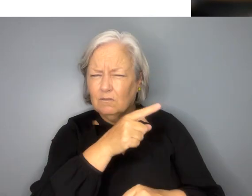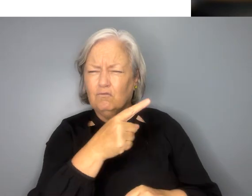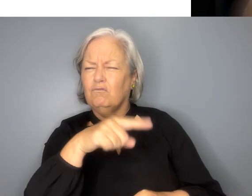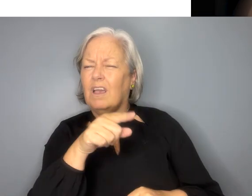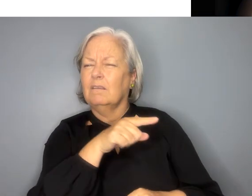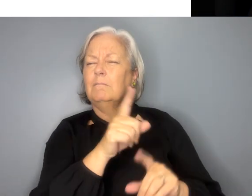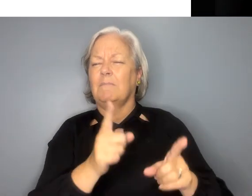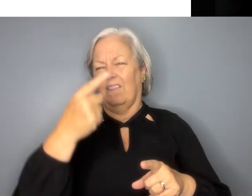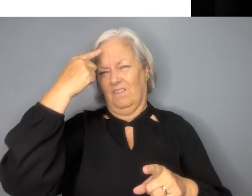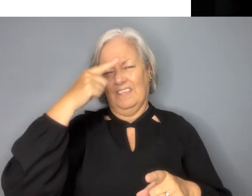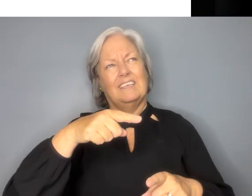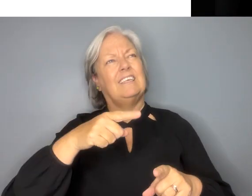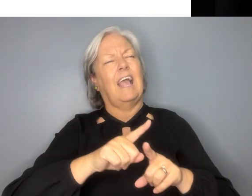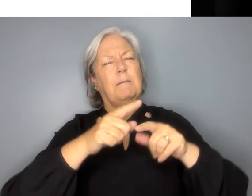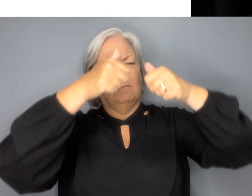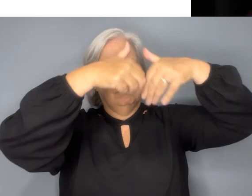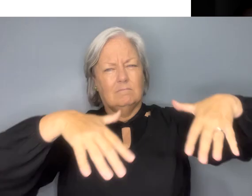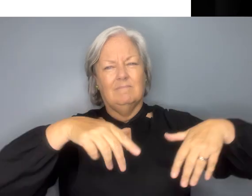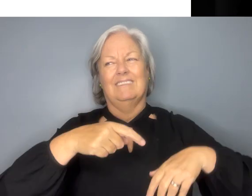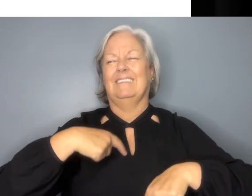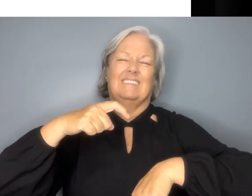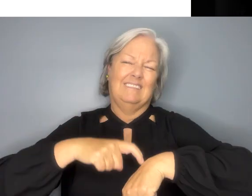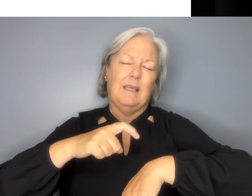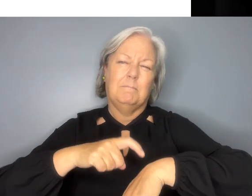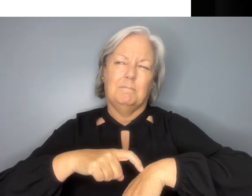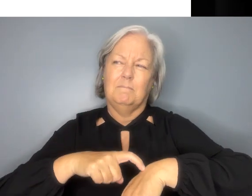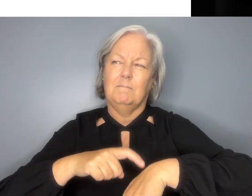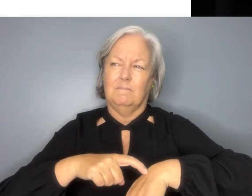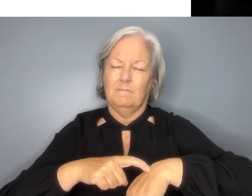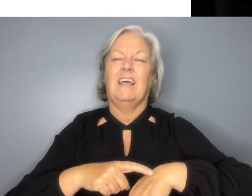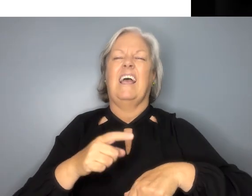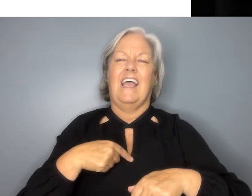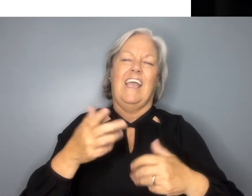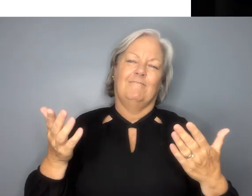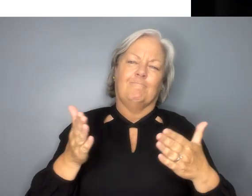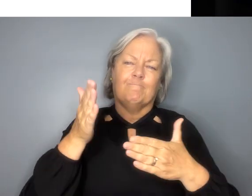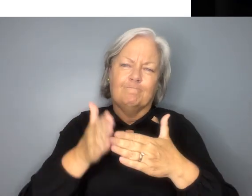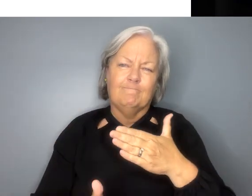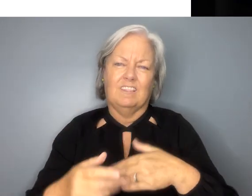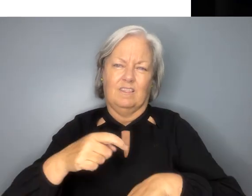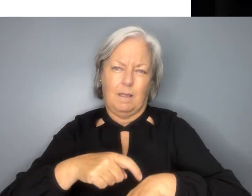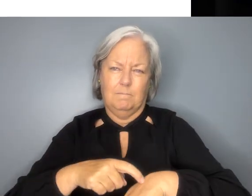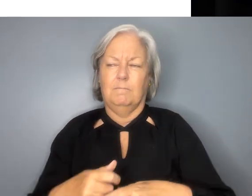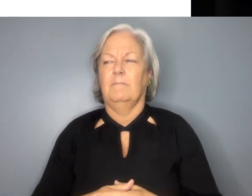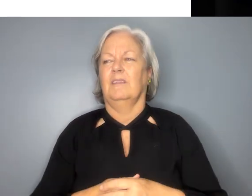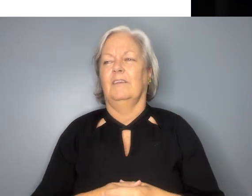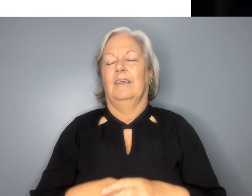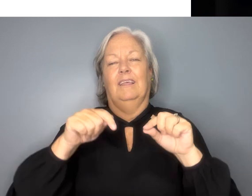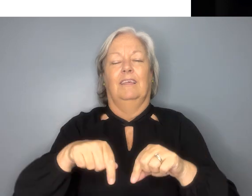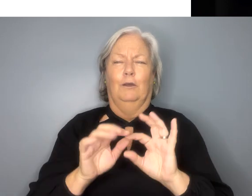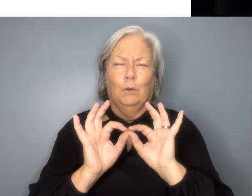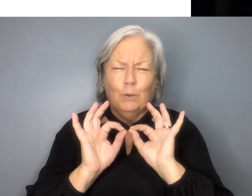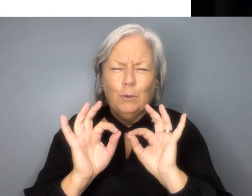about the solutions at a structural level. So that brings our time together to an end. It's